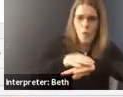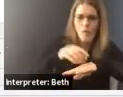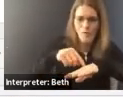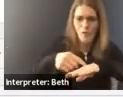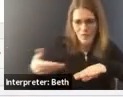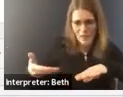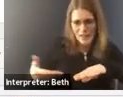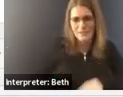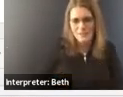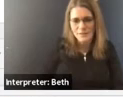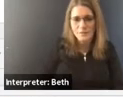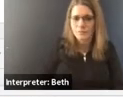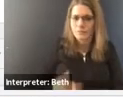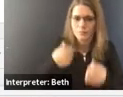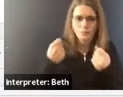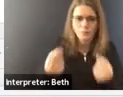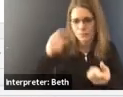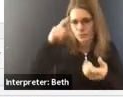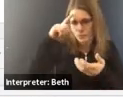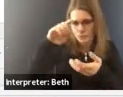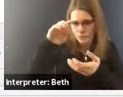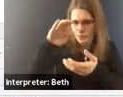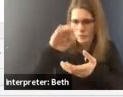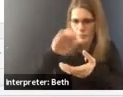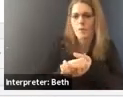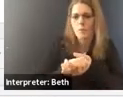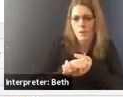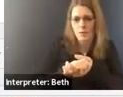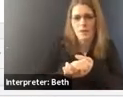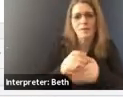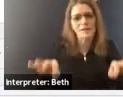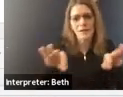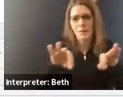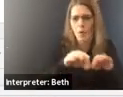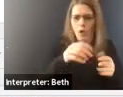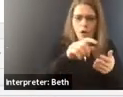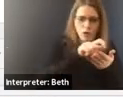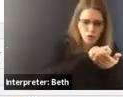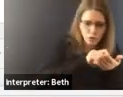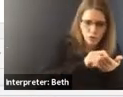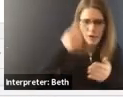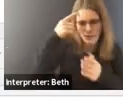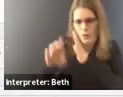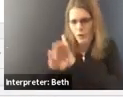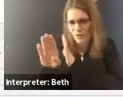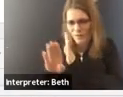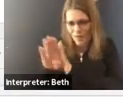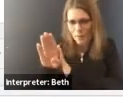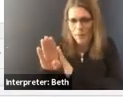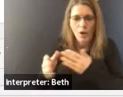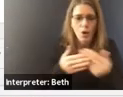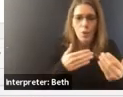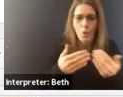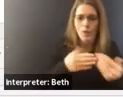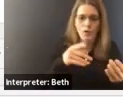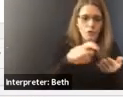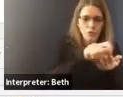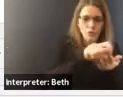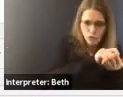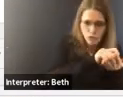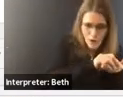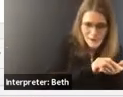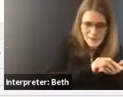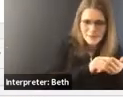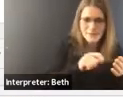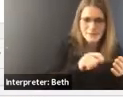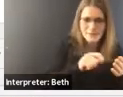in tracing for development. Whether you're tracing a picture, whether you're tracing your own sketch, whether you're